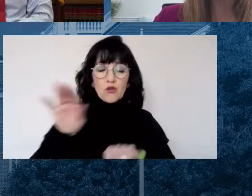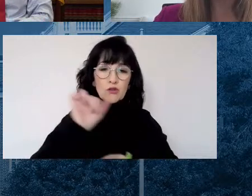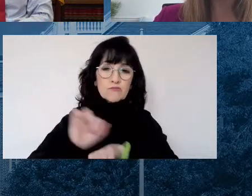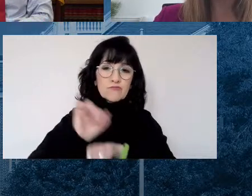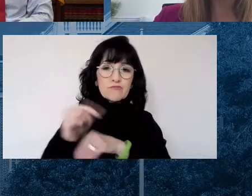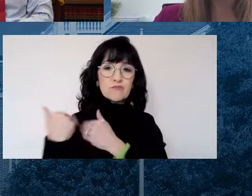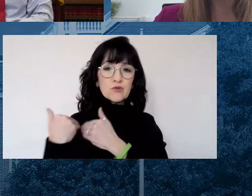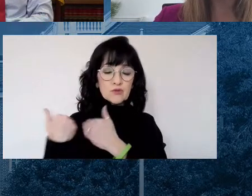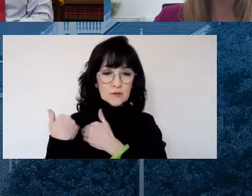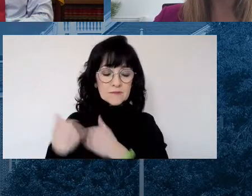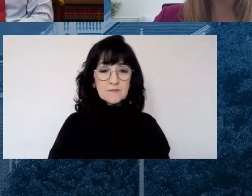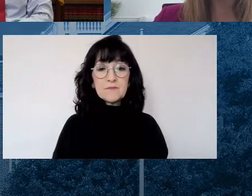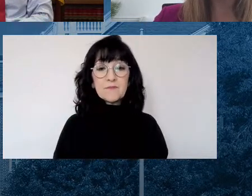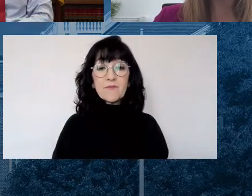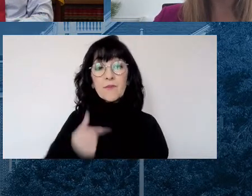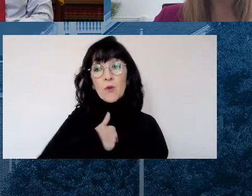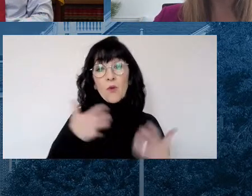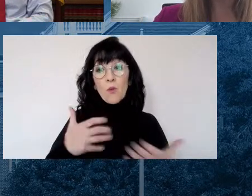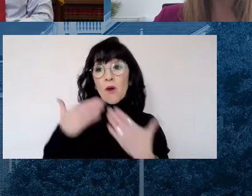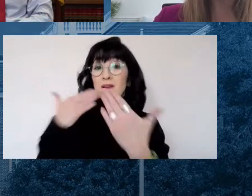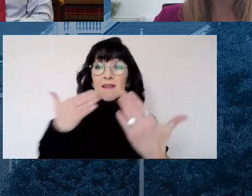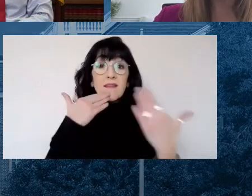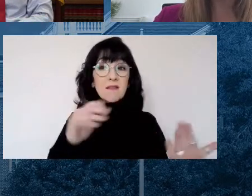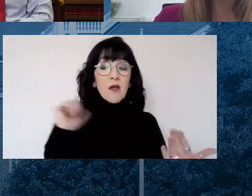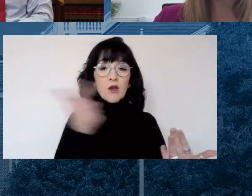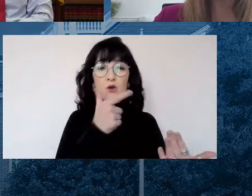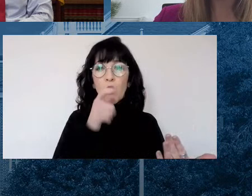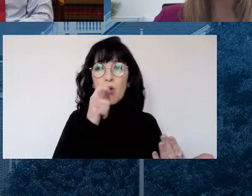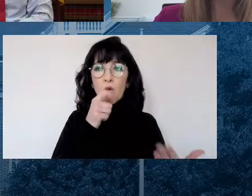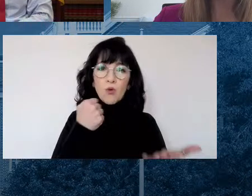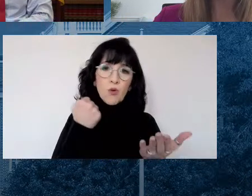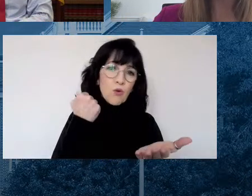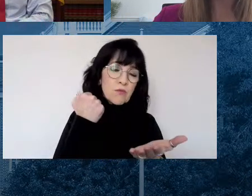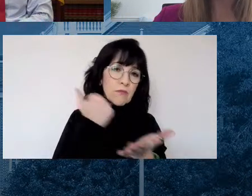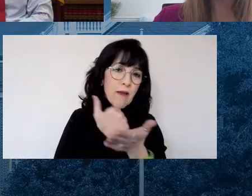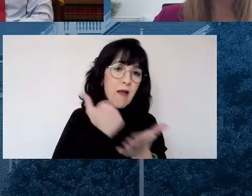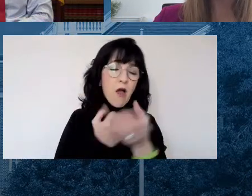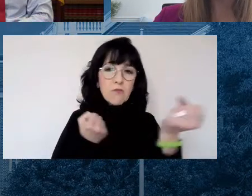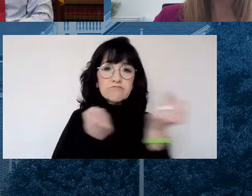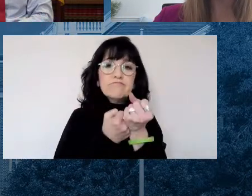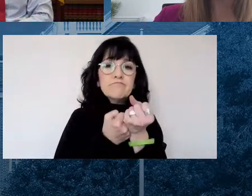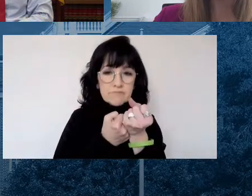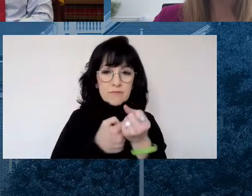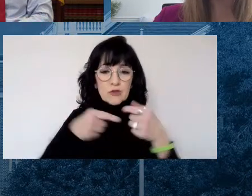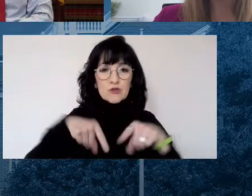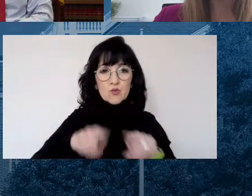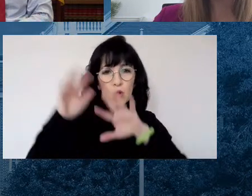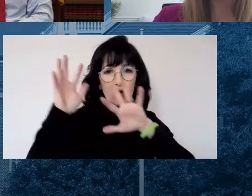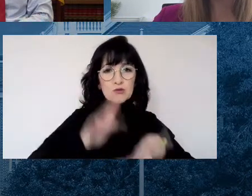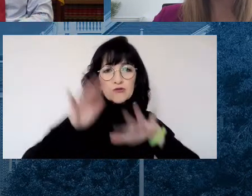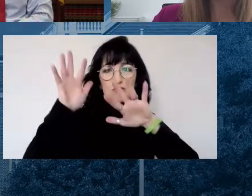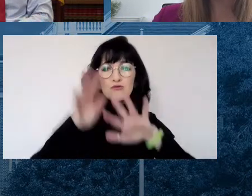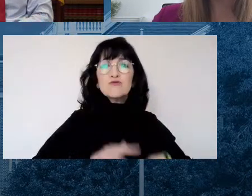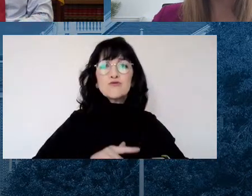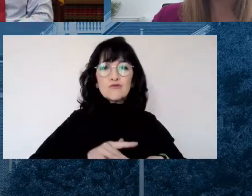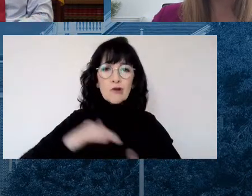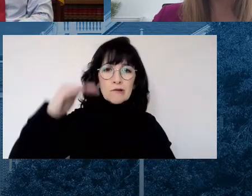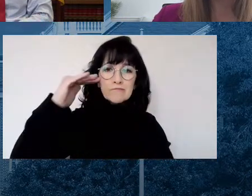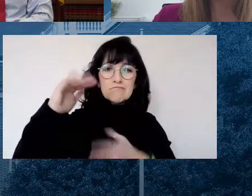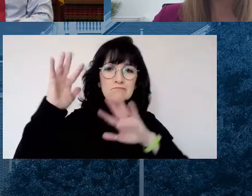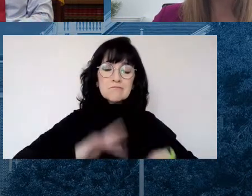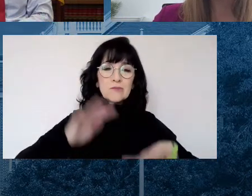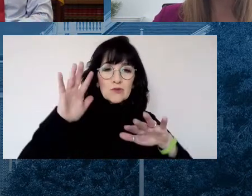the snowstorm over the weekend. Significantly more snow in the lower part of our state, in eastern